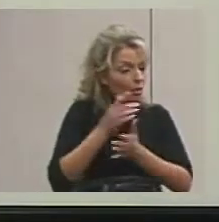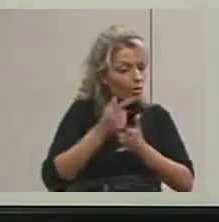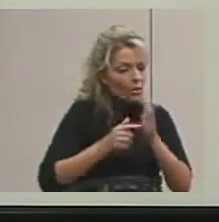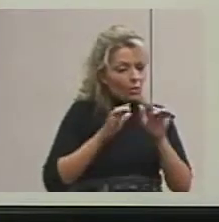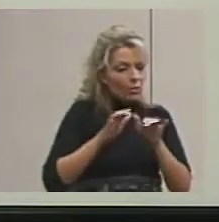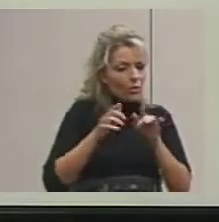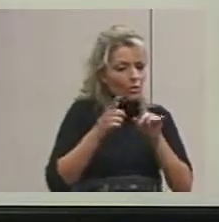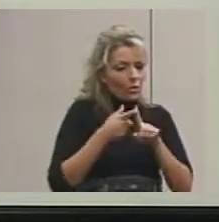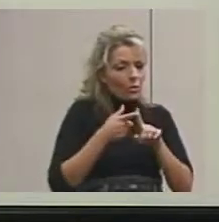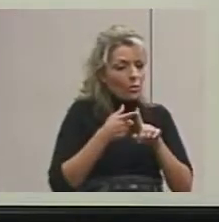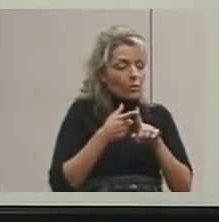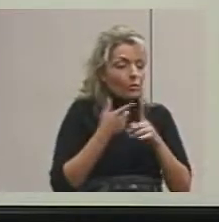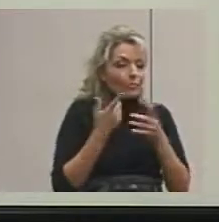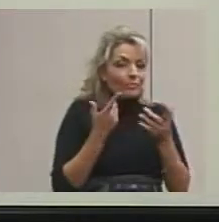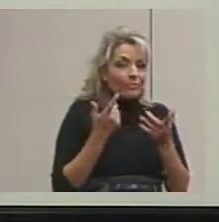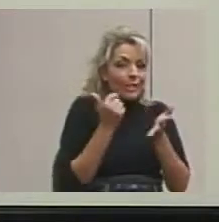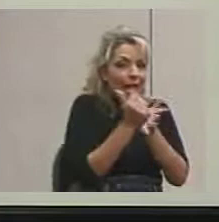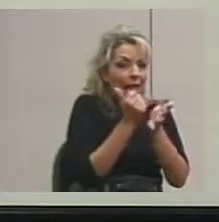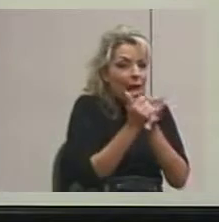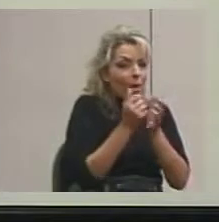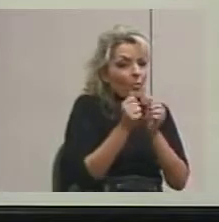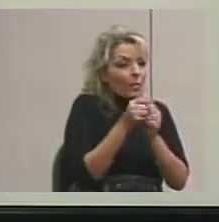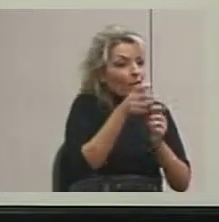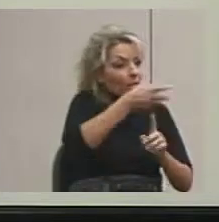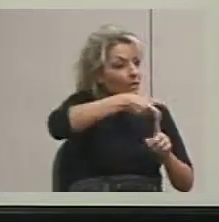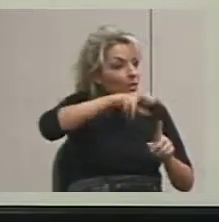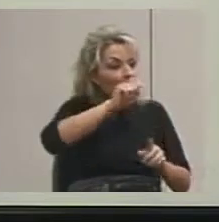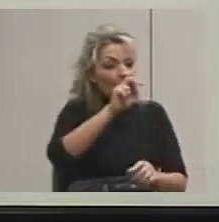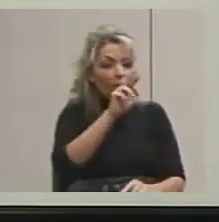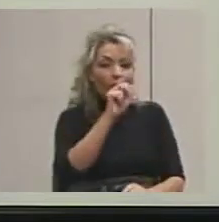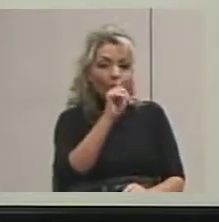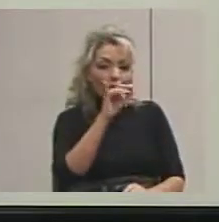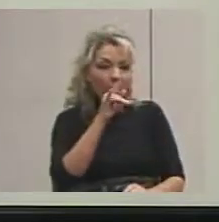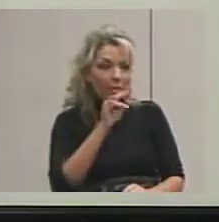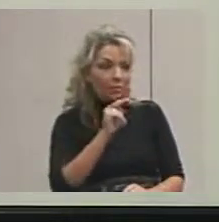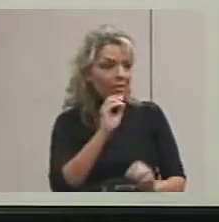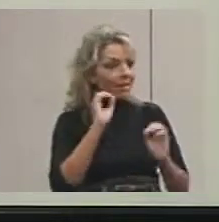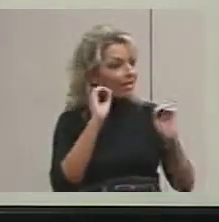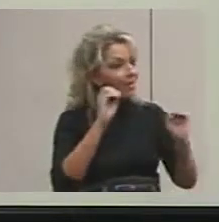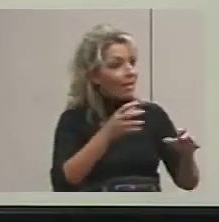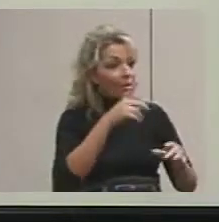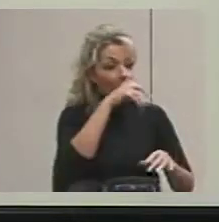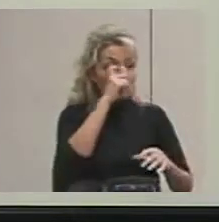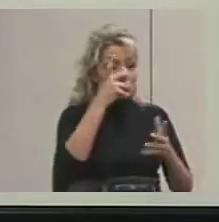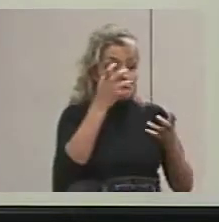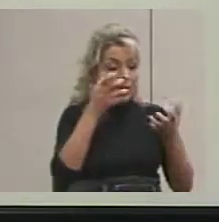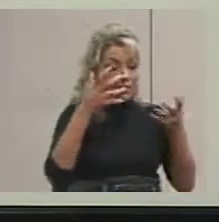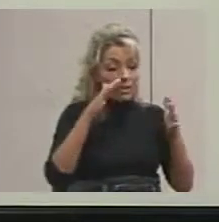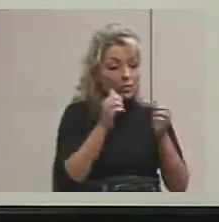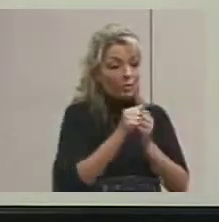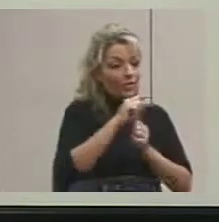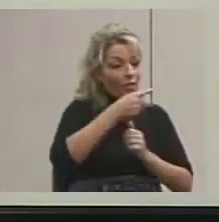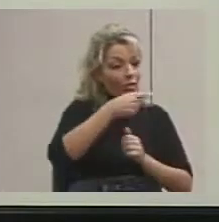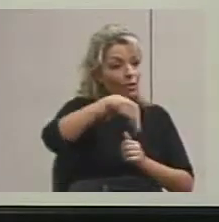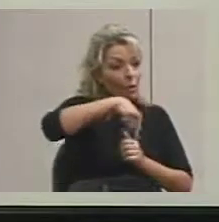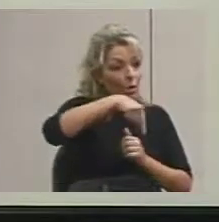transition for him? probably nothing yet because we're kind of taken up with the getting him through first quarter.